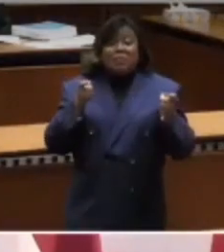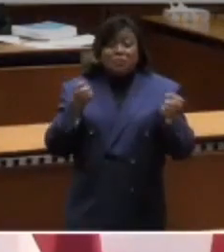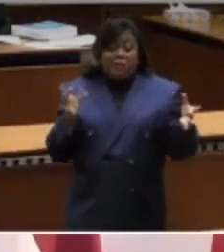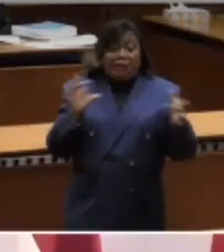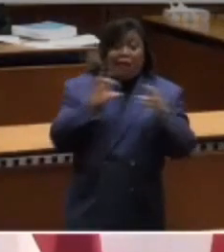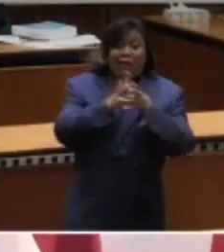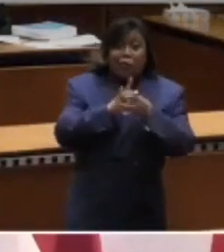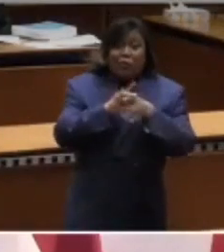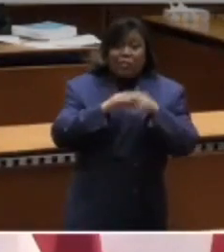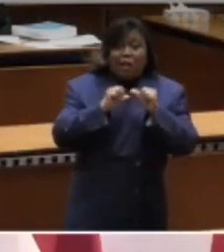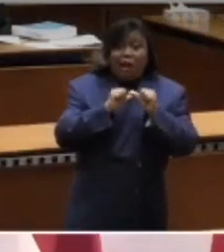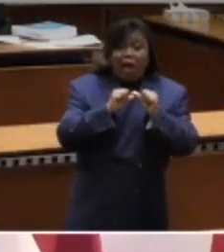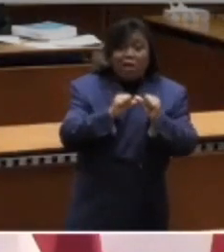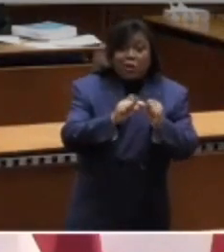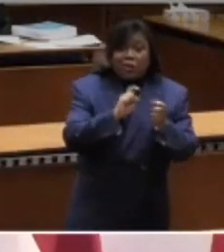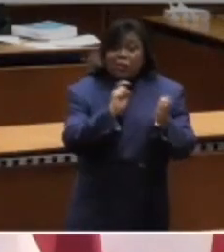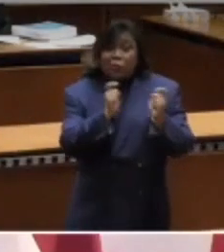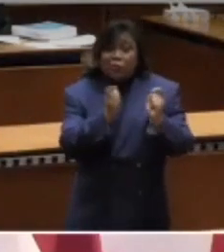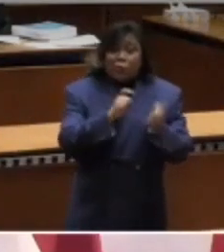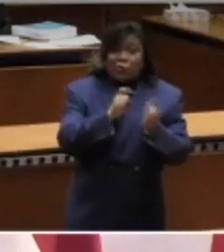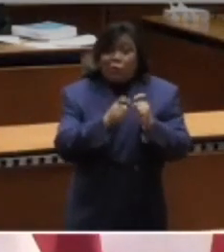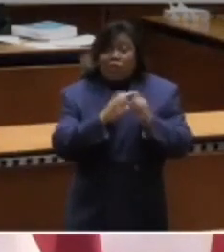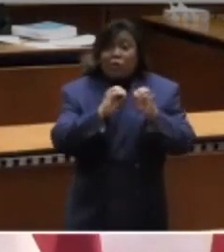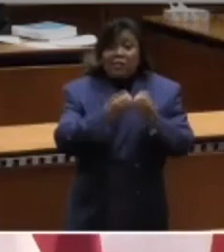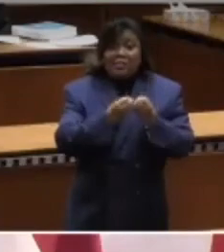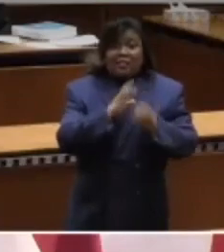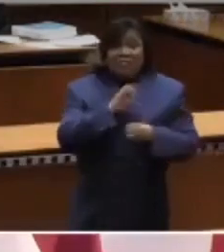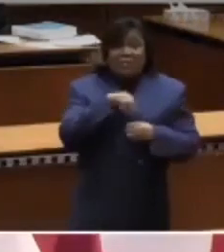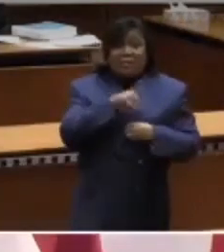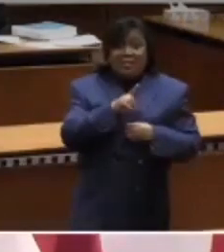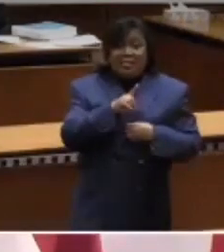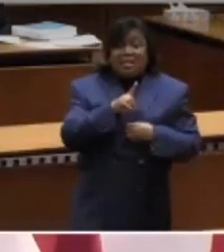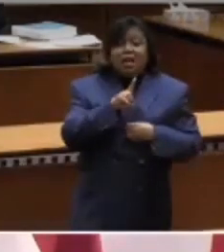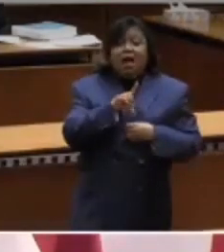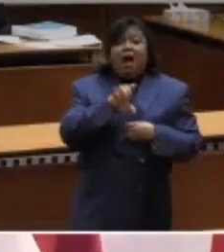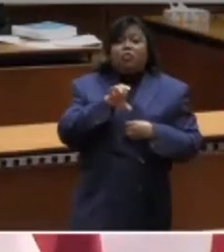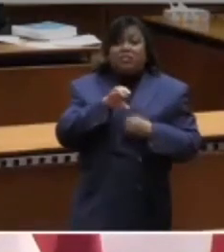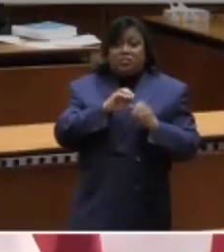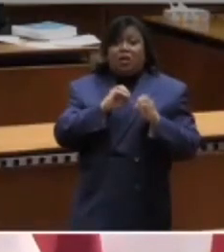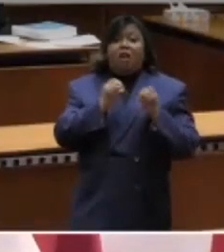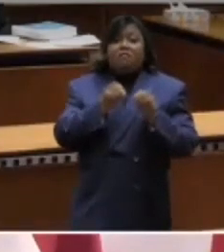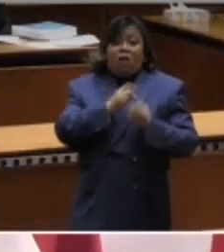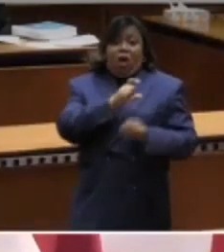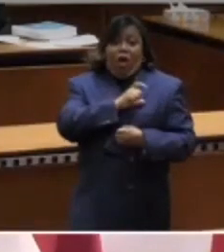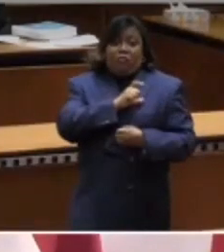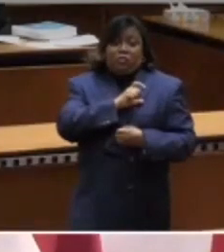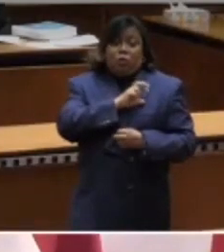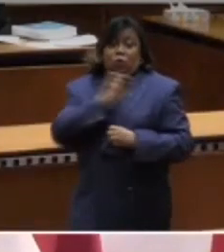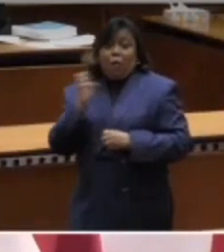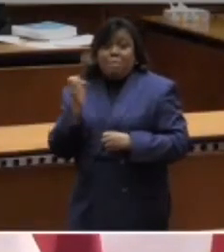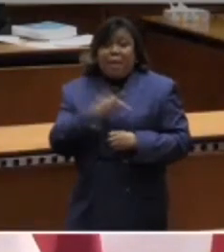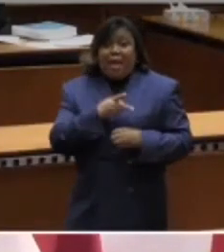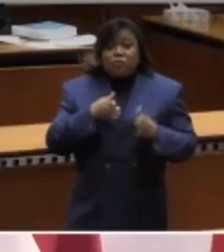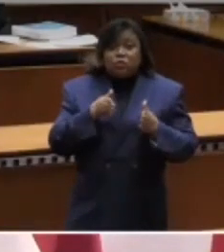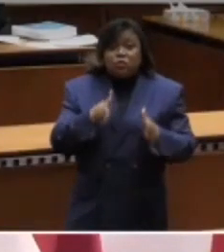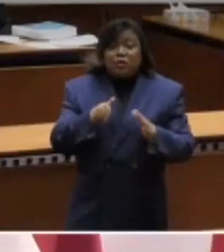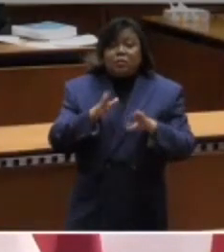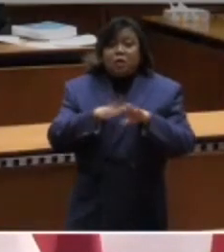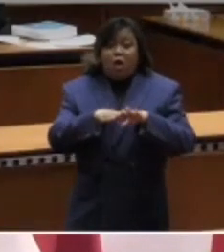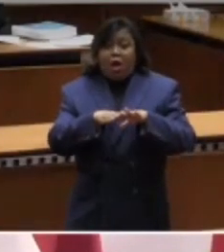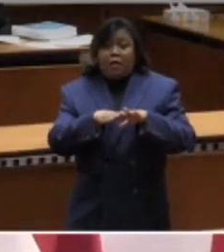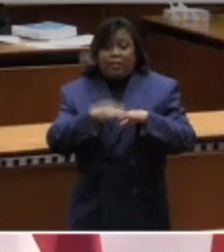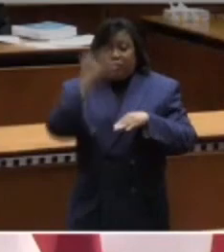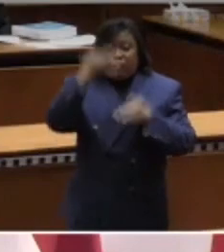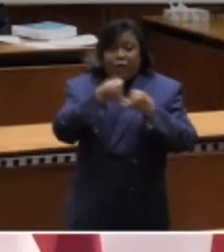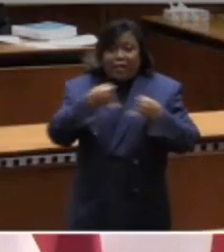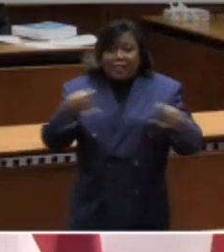coupled with an ongoing reorganization of the CPD, hundreds of officers were returned to the streets to be on the